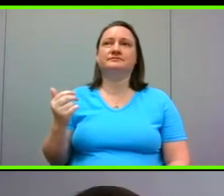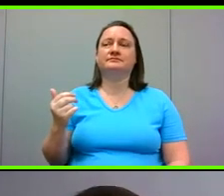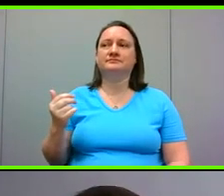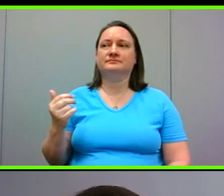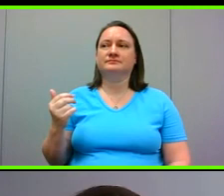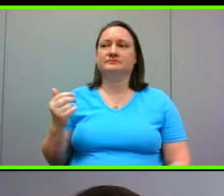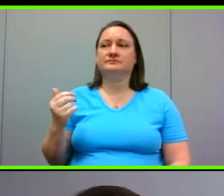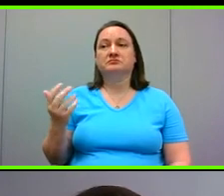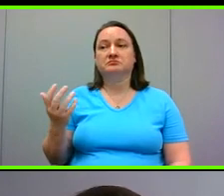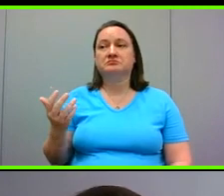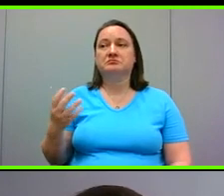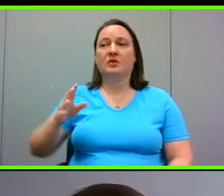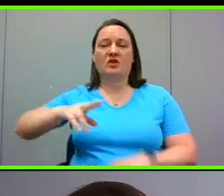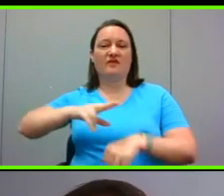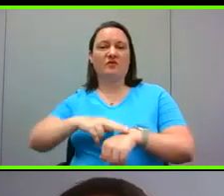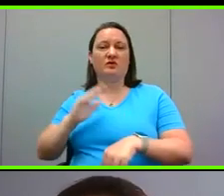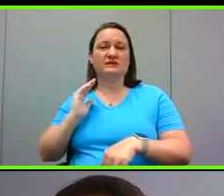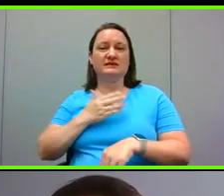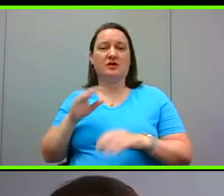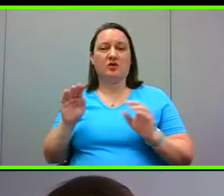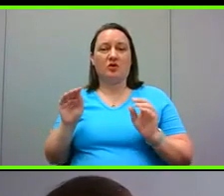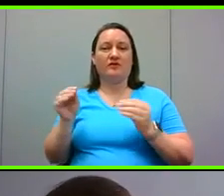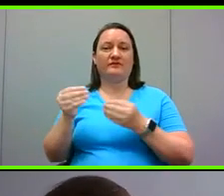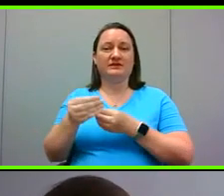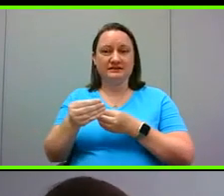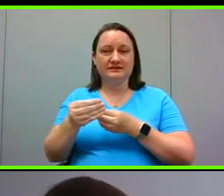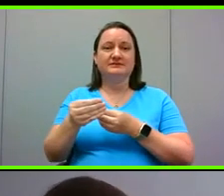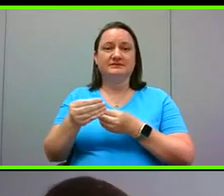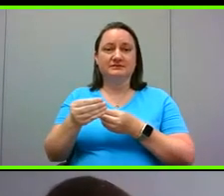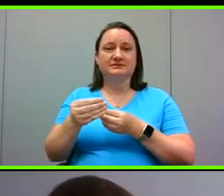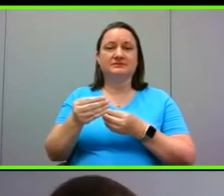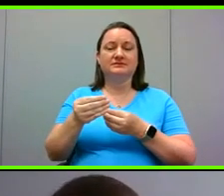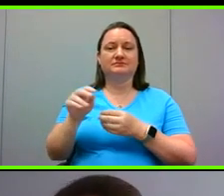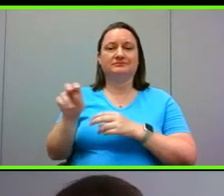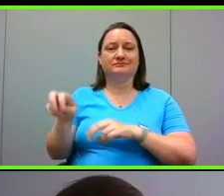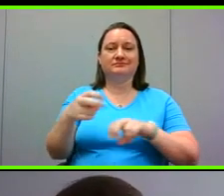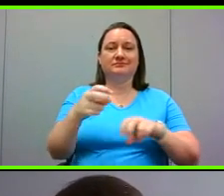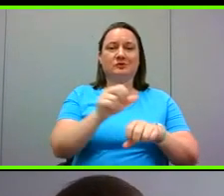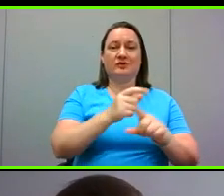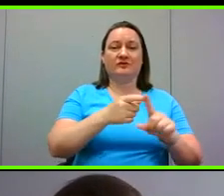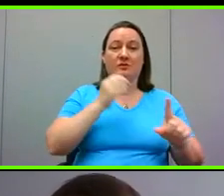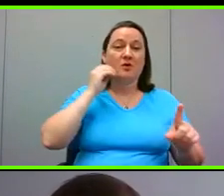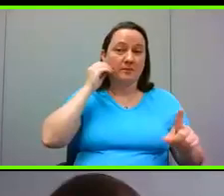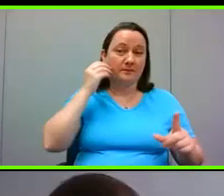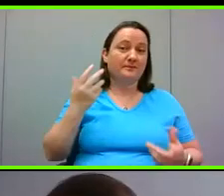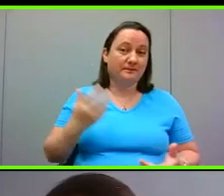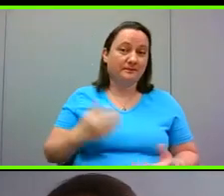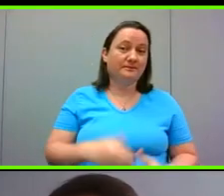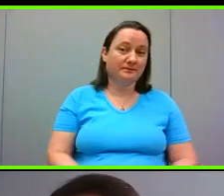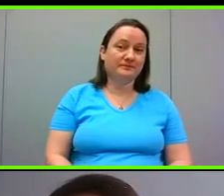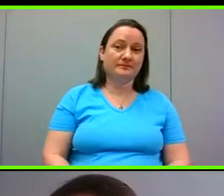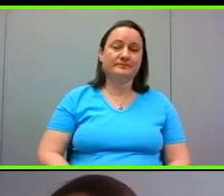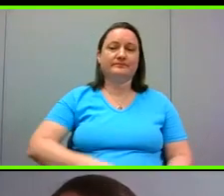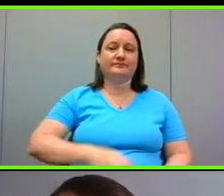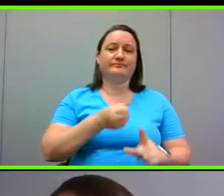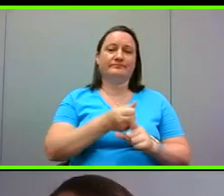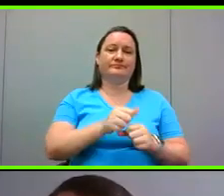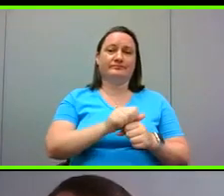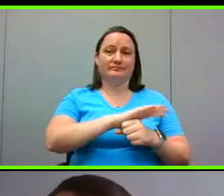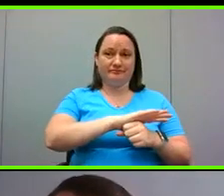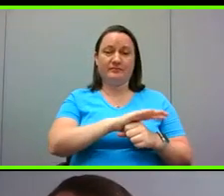of course, our office went to from home. And so when COVID happened, that sparked